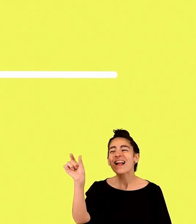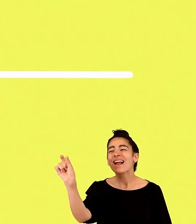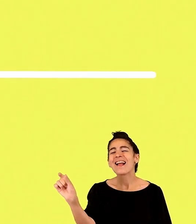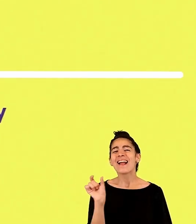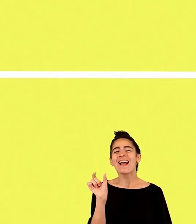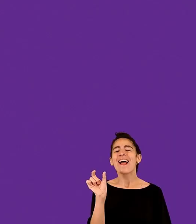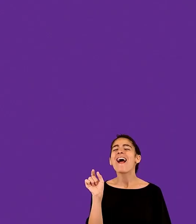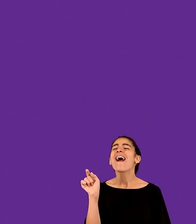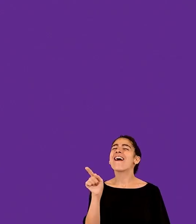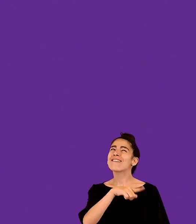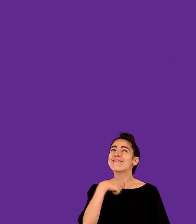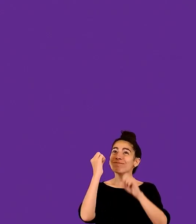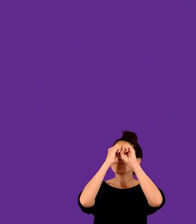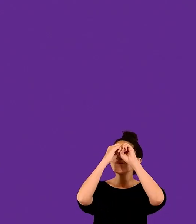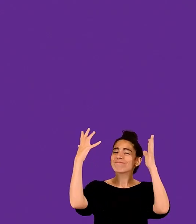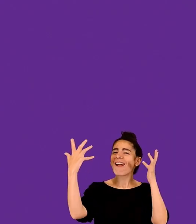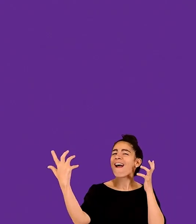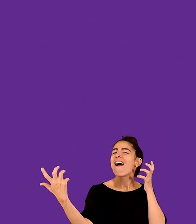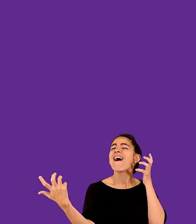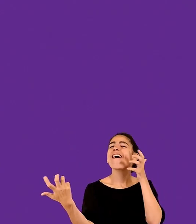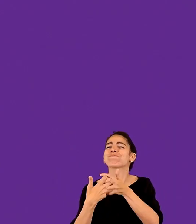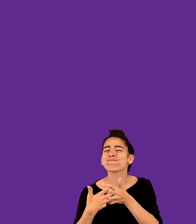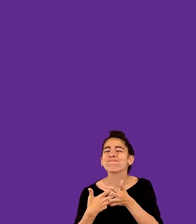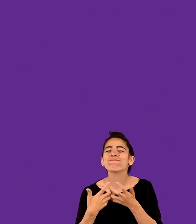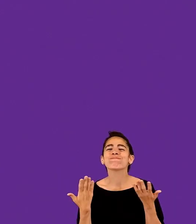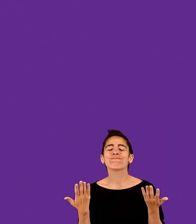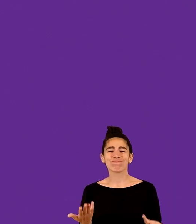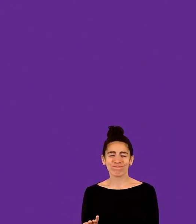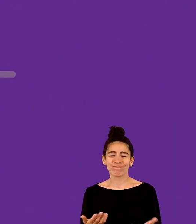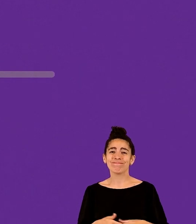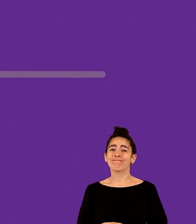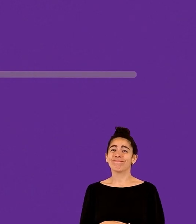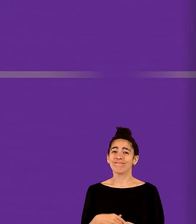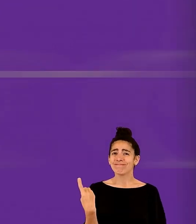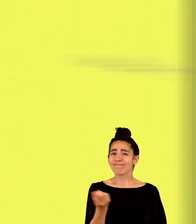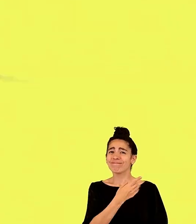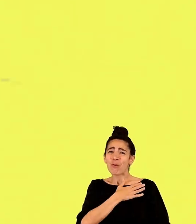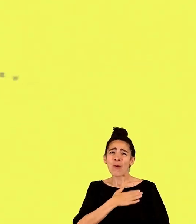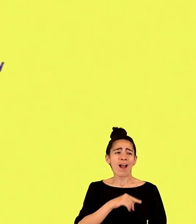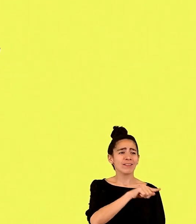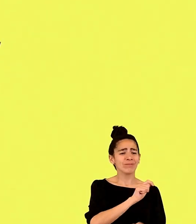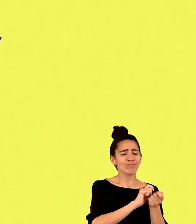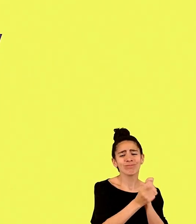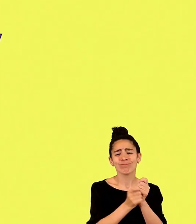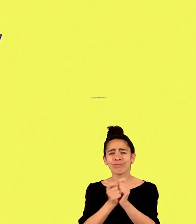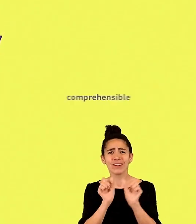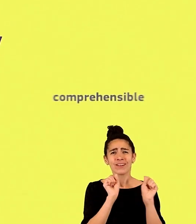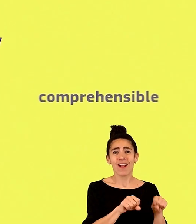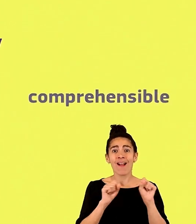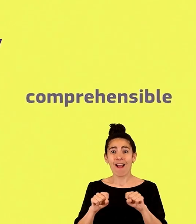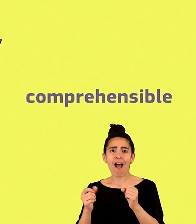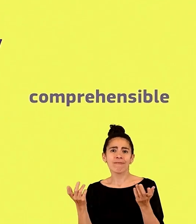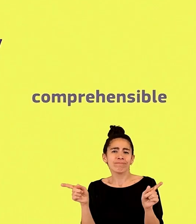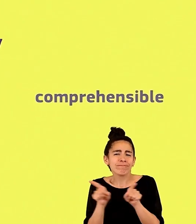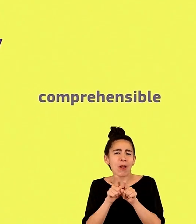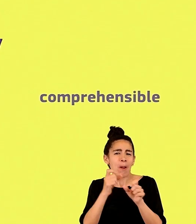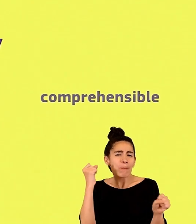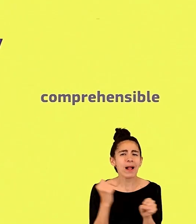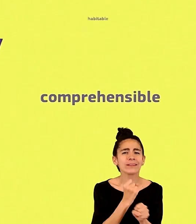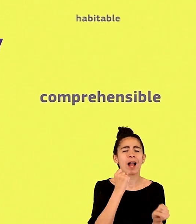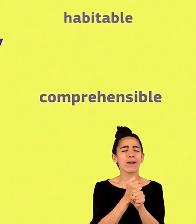something. And this is our idea, BLE, bull. It defines the capacity we want to build to make